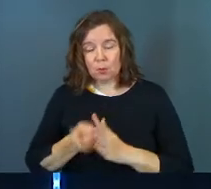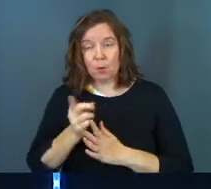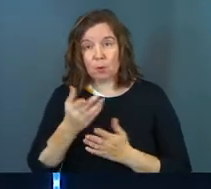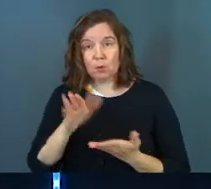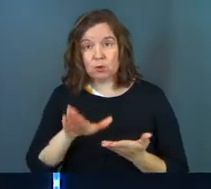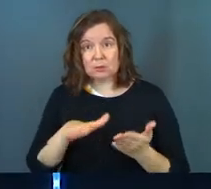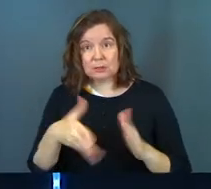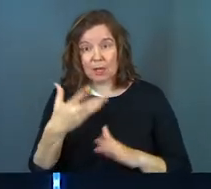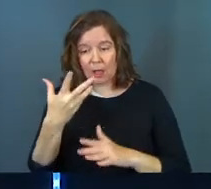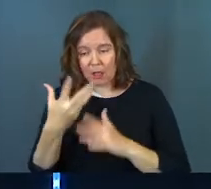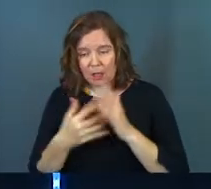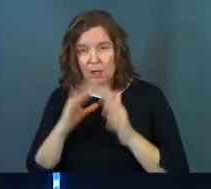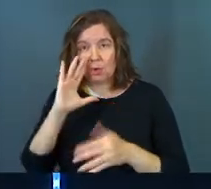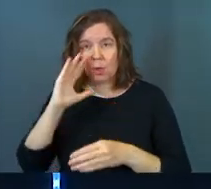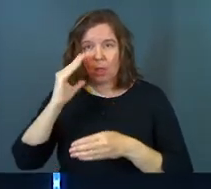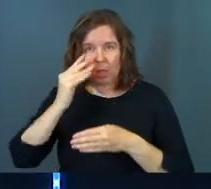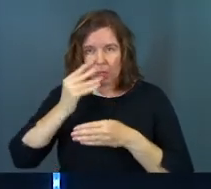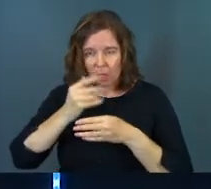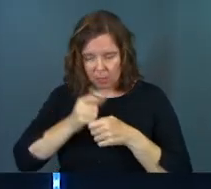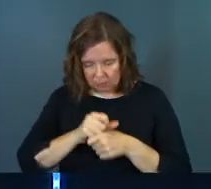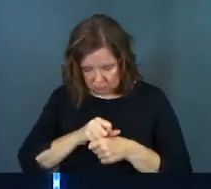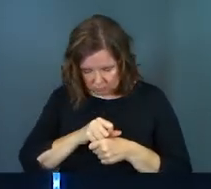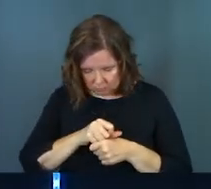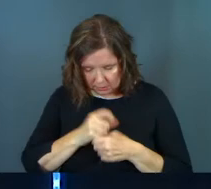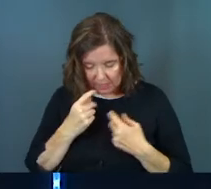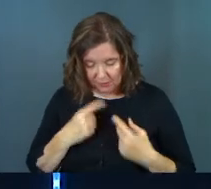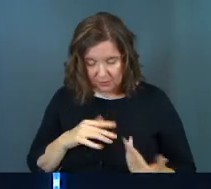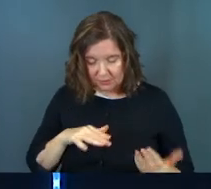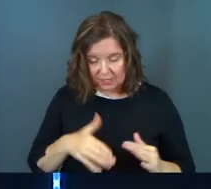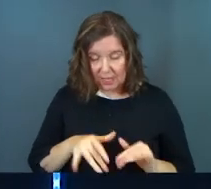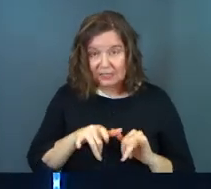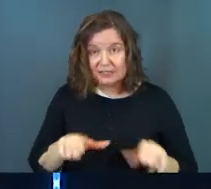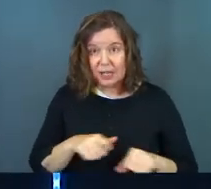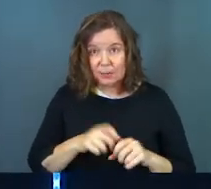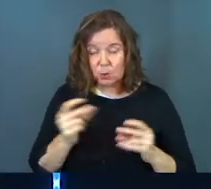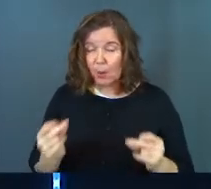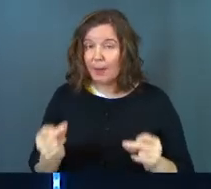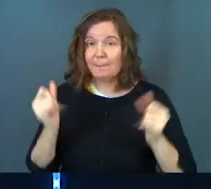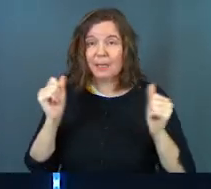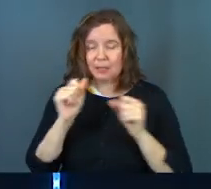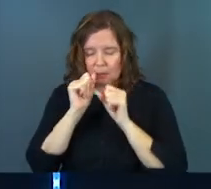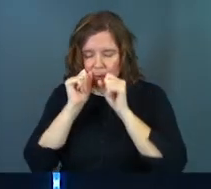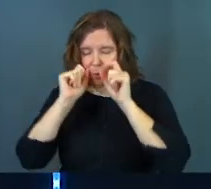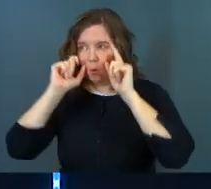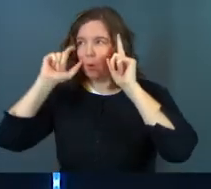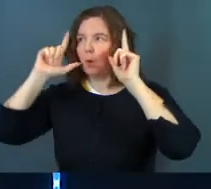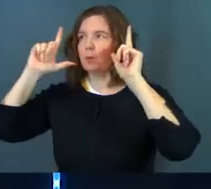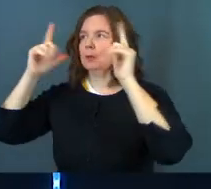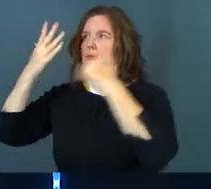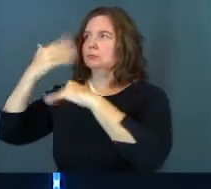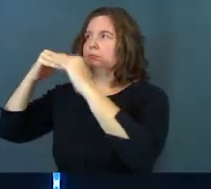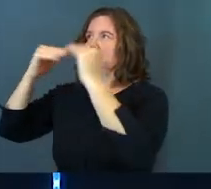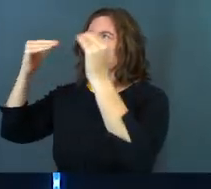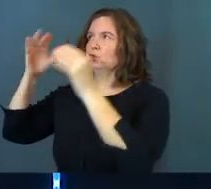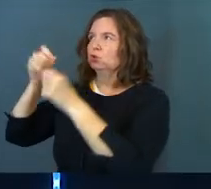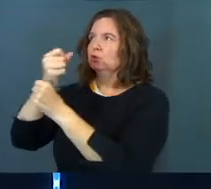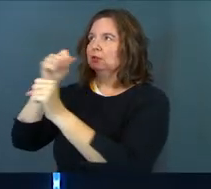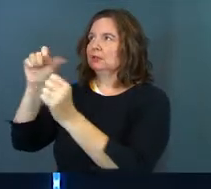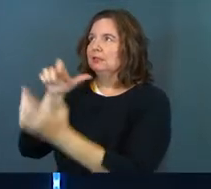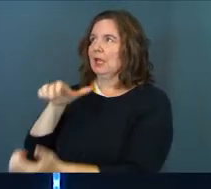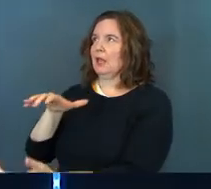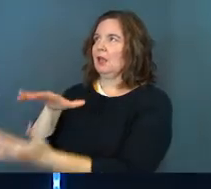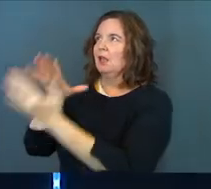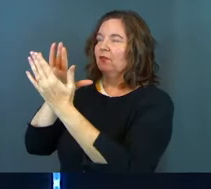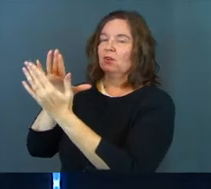your body dies and you close your eyes in physical death, you immediately open your eyes to the Savior